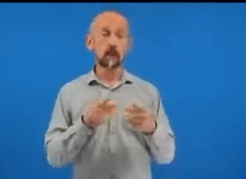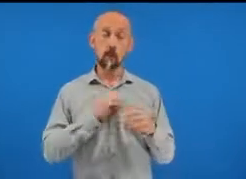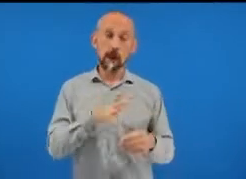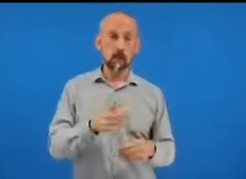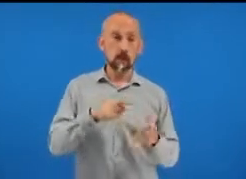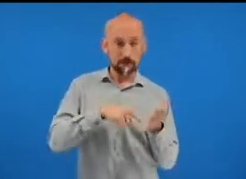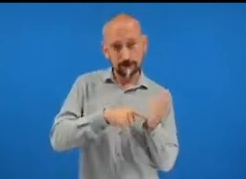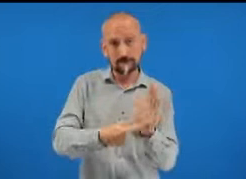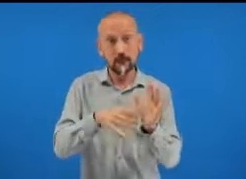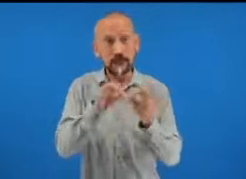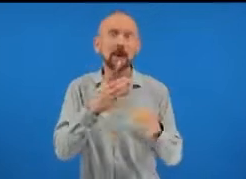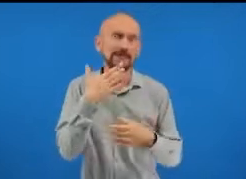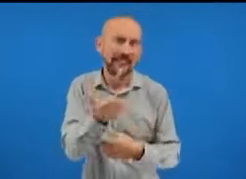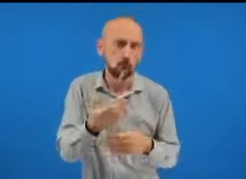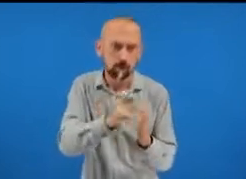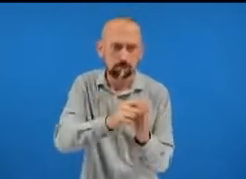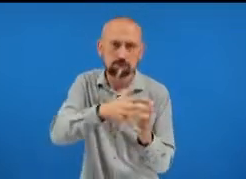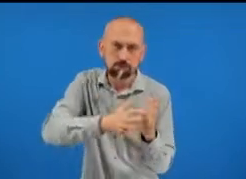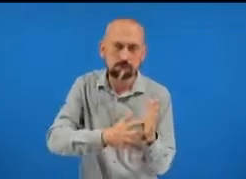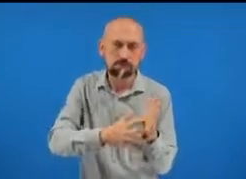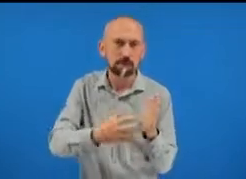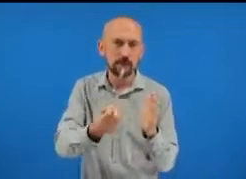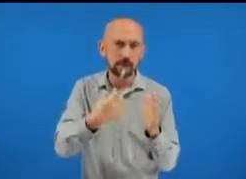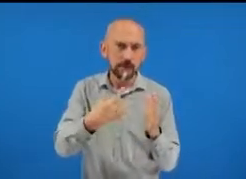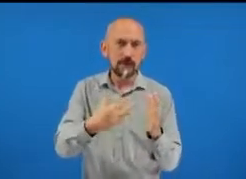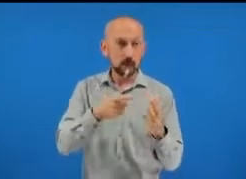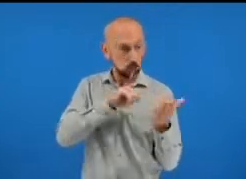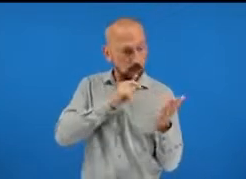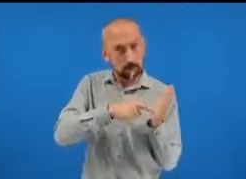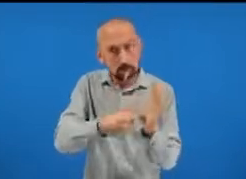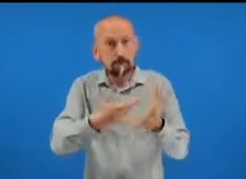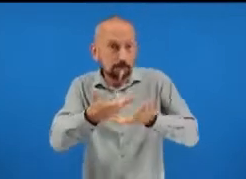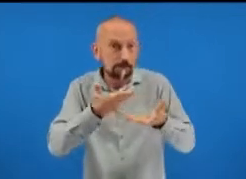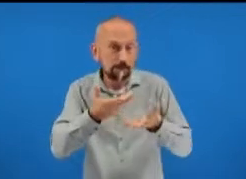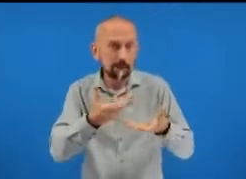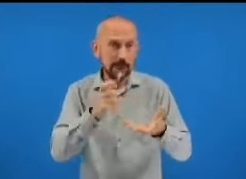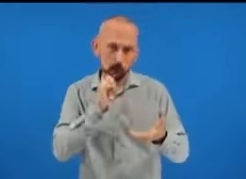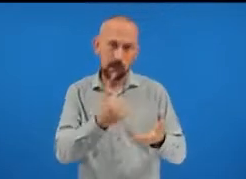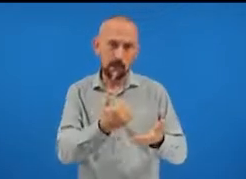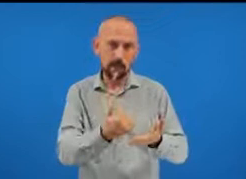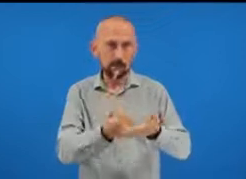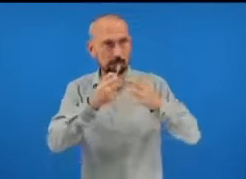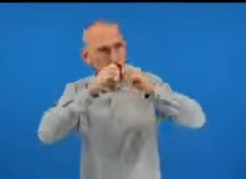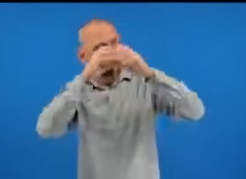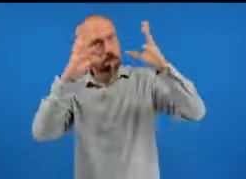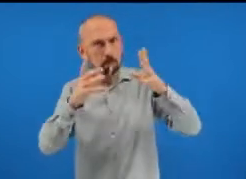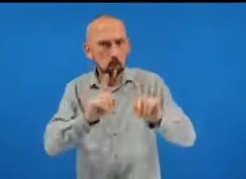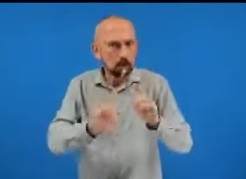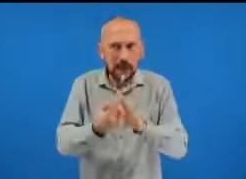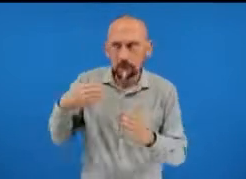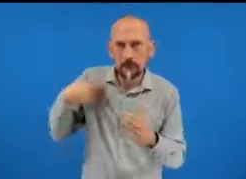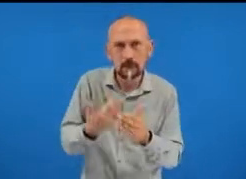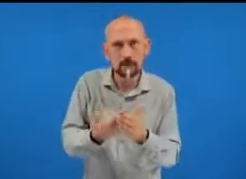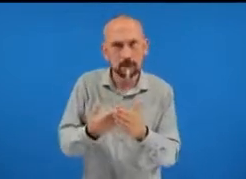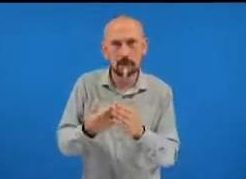questionnaires? And thank you so much for doing them. And we can go through them together, and that can give us a bit of an indication of what's been going on for you over the last week